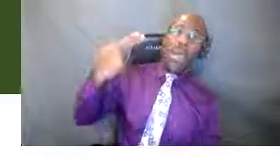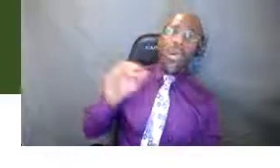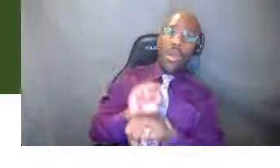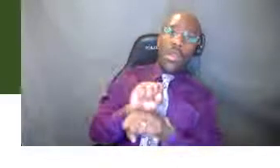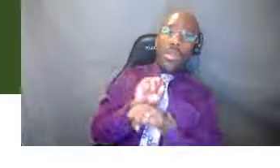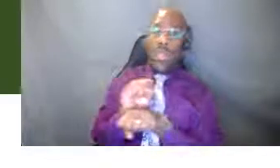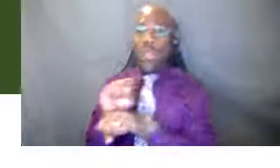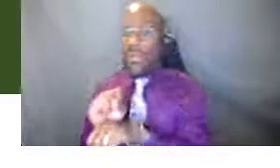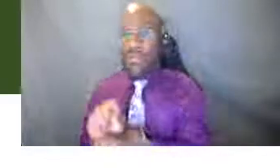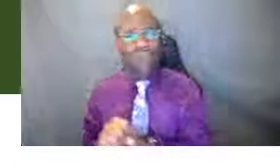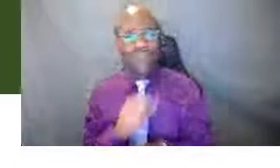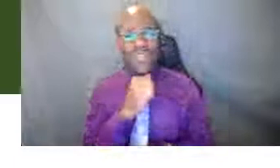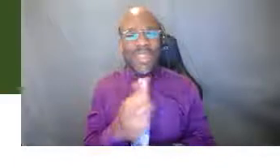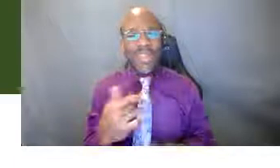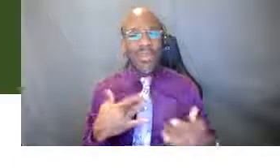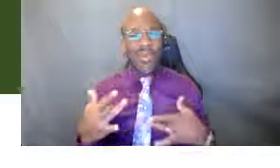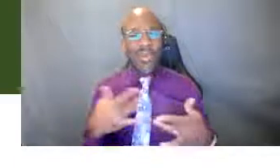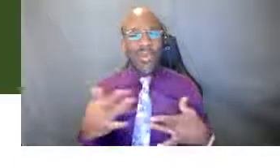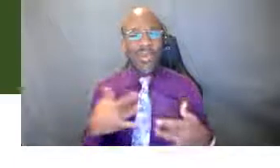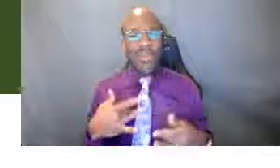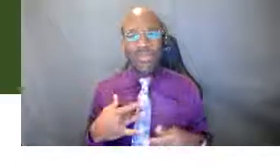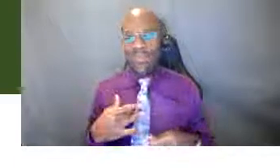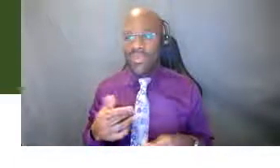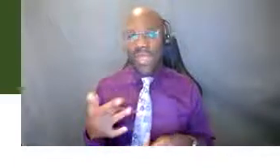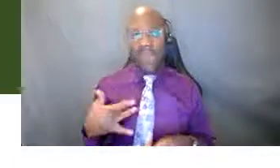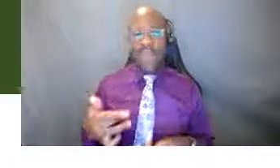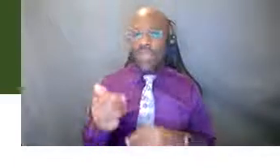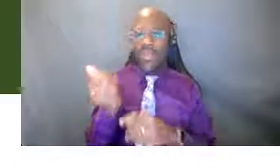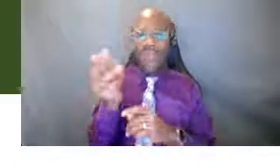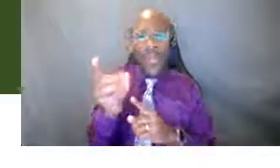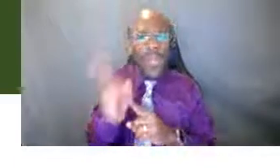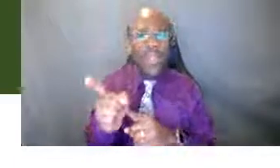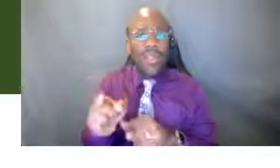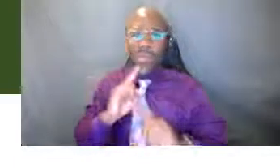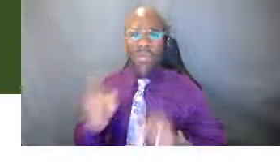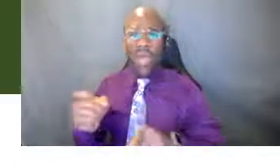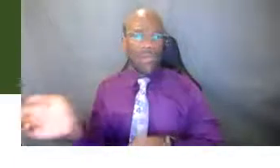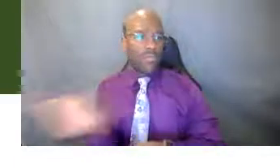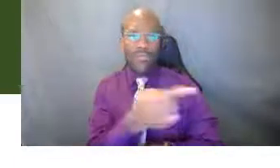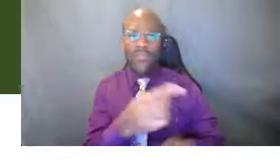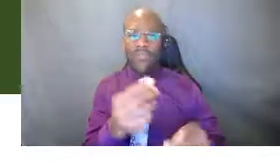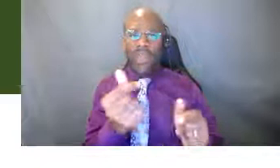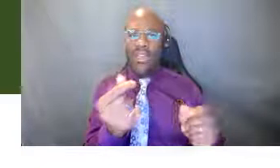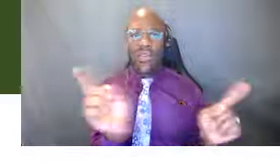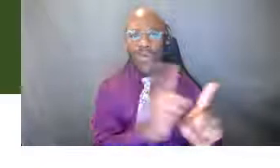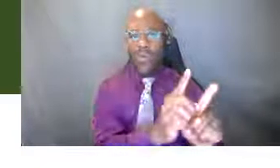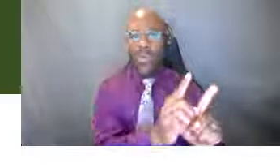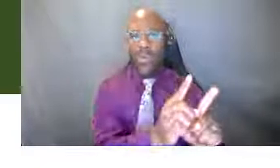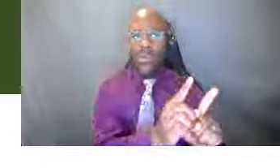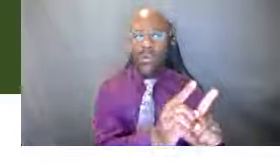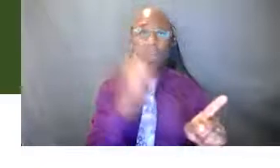the emergency services arrive within minutes. For a person in a mental health crisis, it's a completely